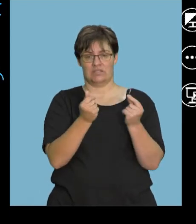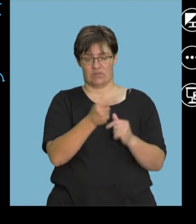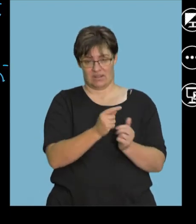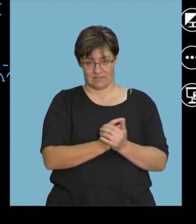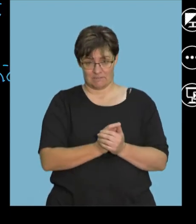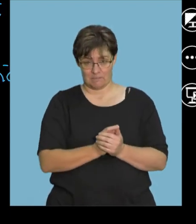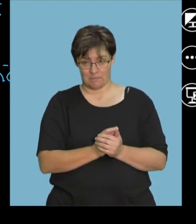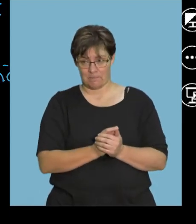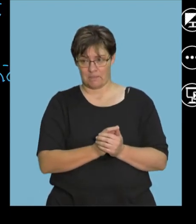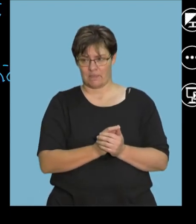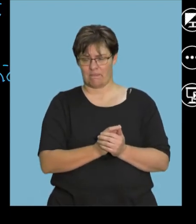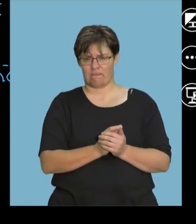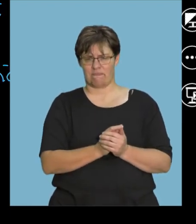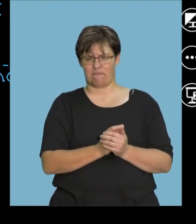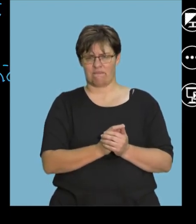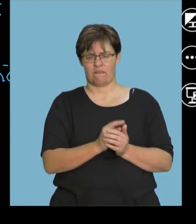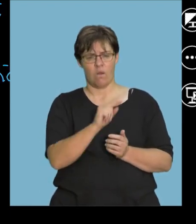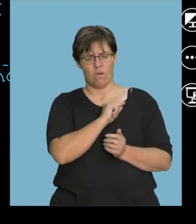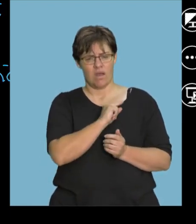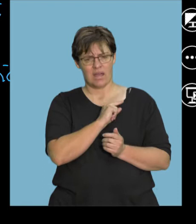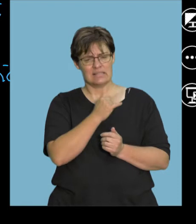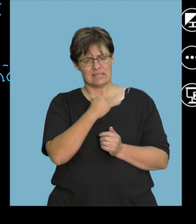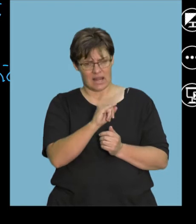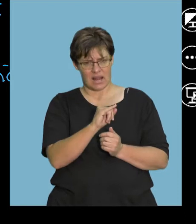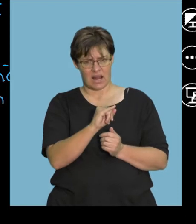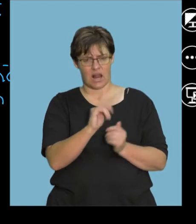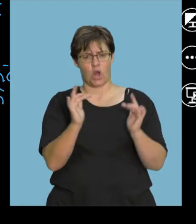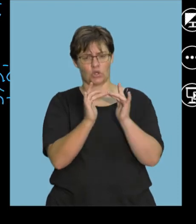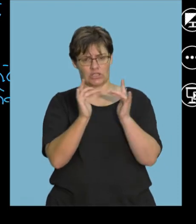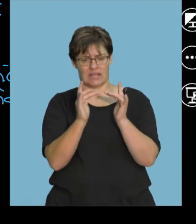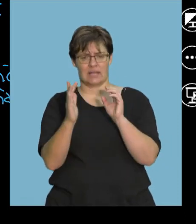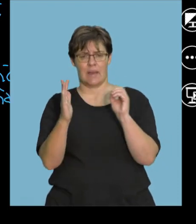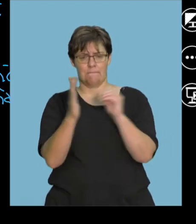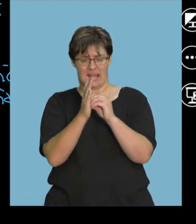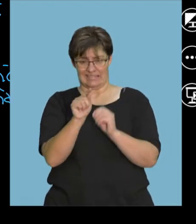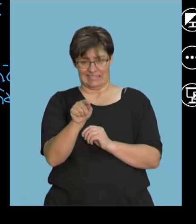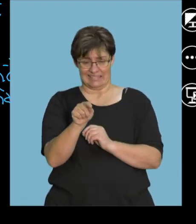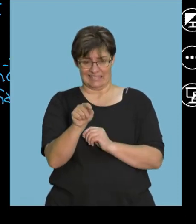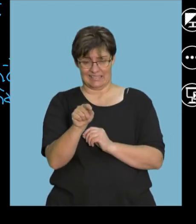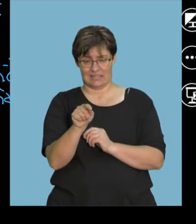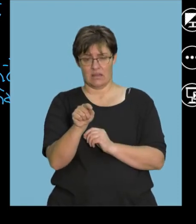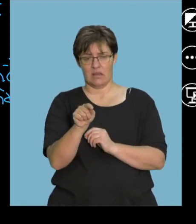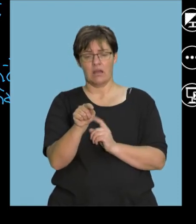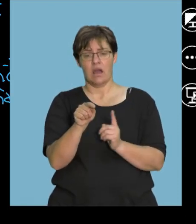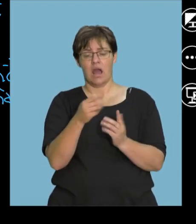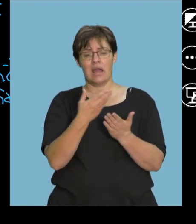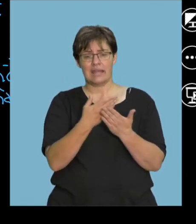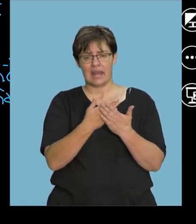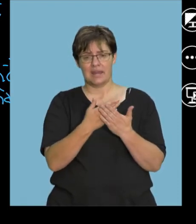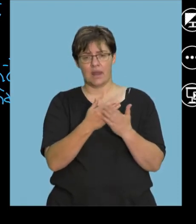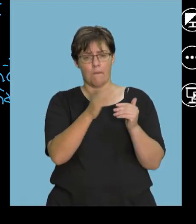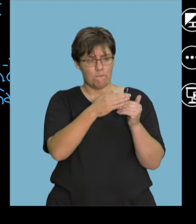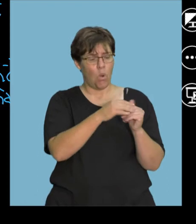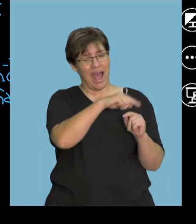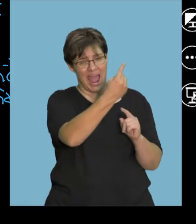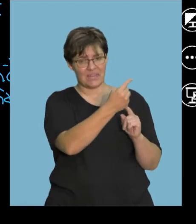magnetic material. But while it is in contact with the magnet, it